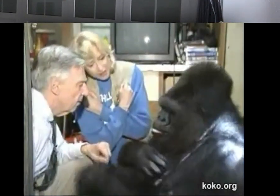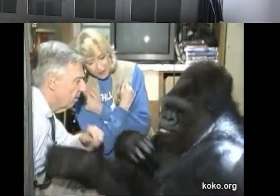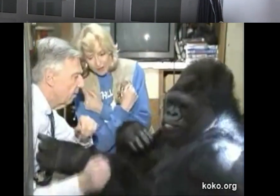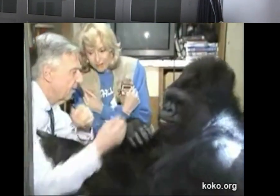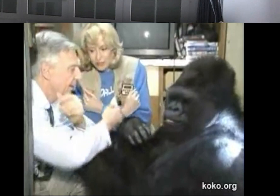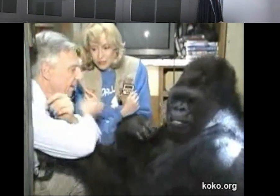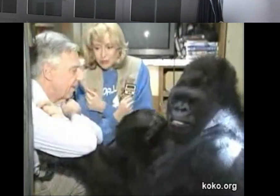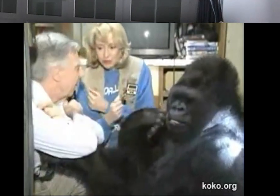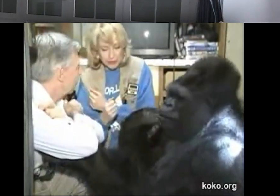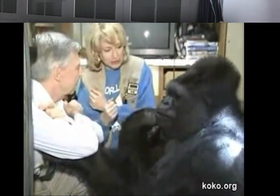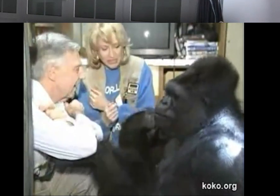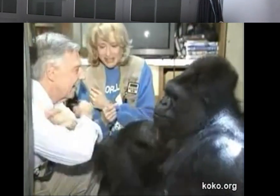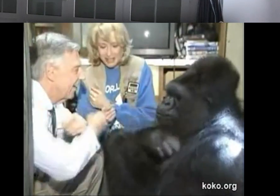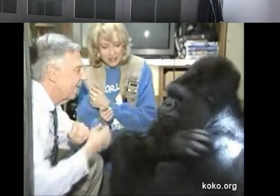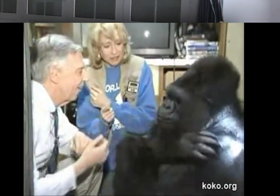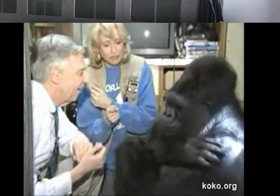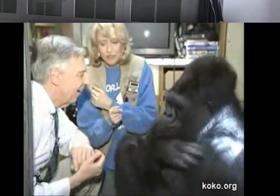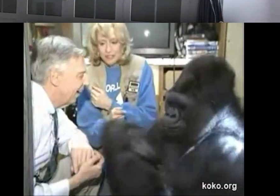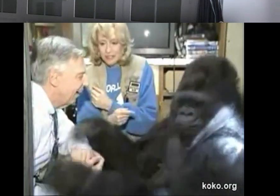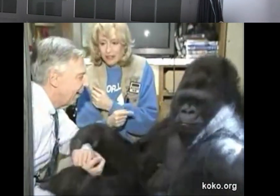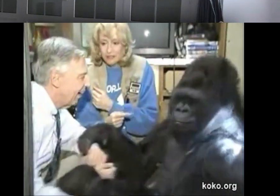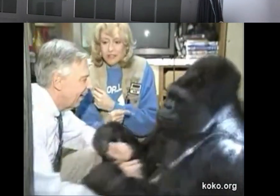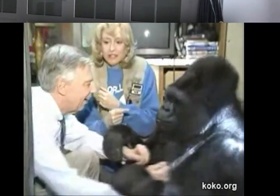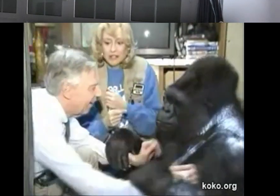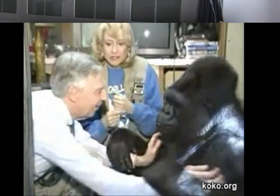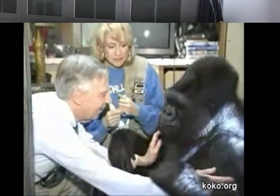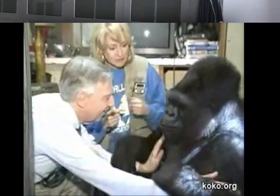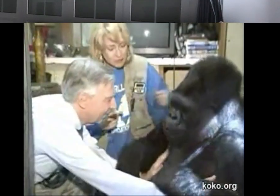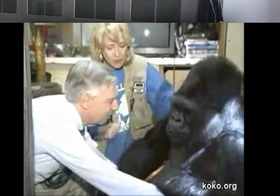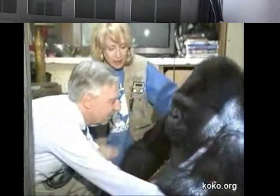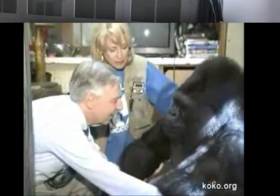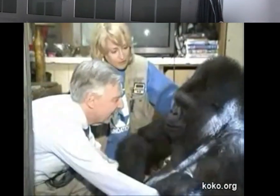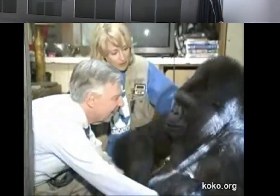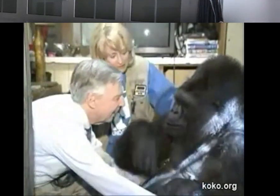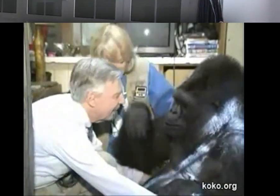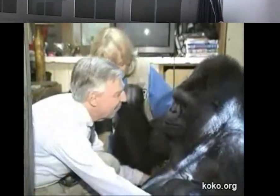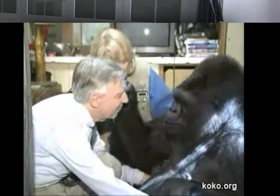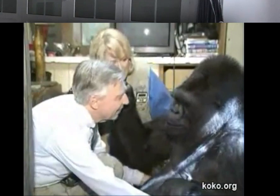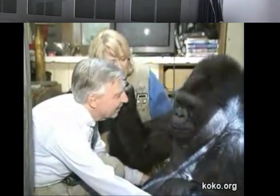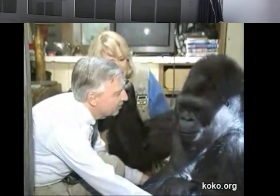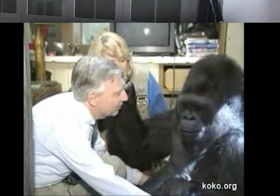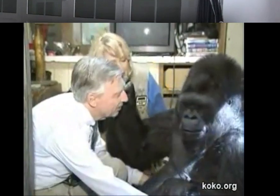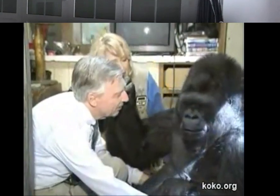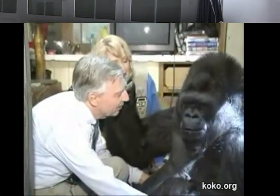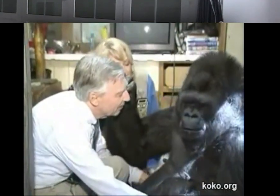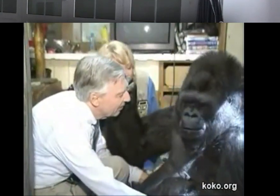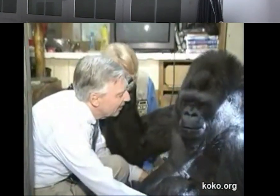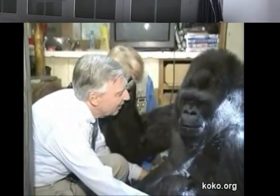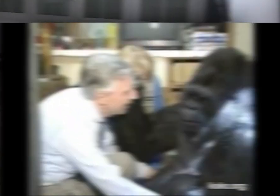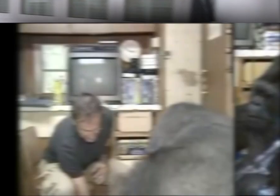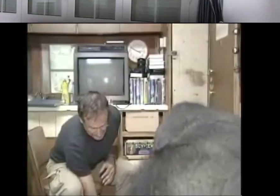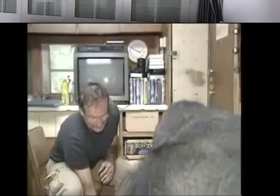What? Love? Love you. Oh, it's that? She says, oh. Love you, visit love. Oh. Well, that was very nice. Thank you, Koko. Oh.